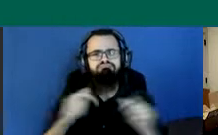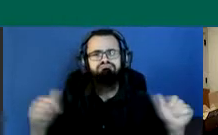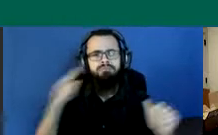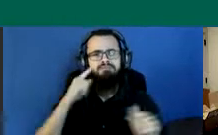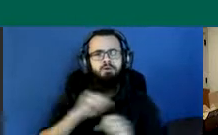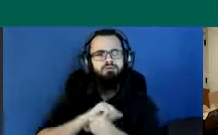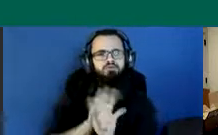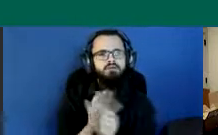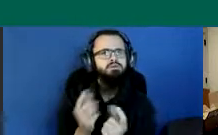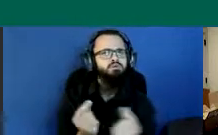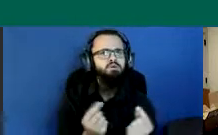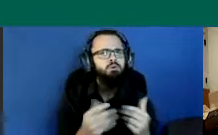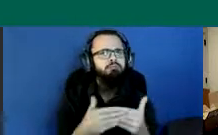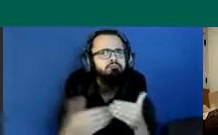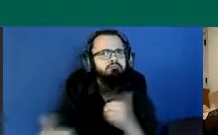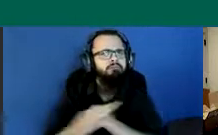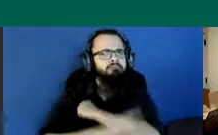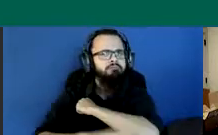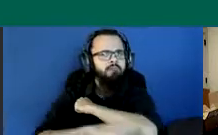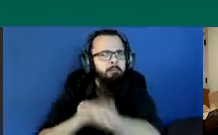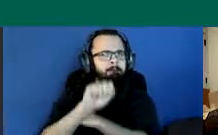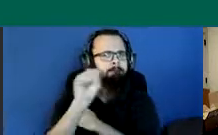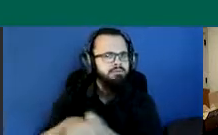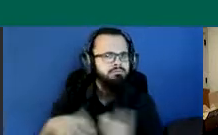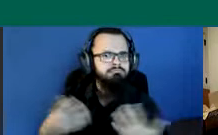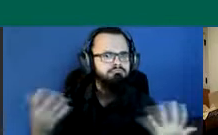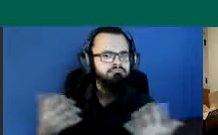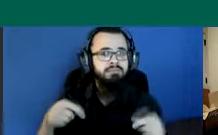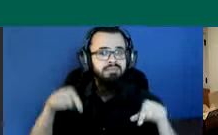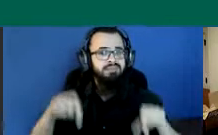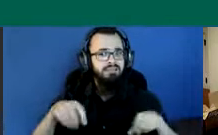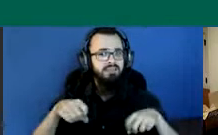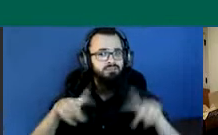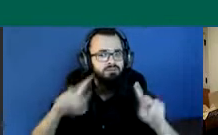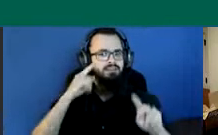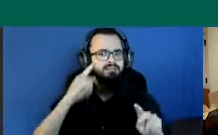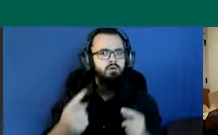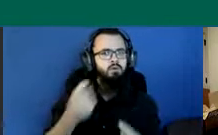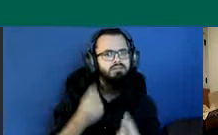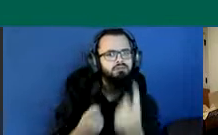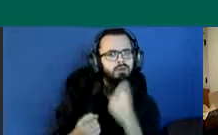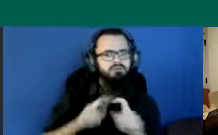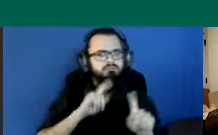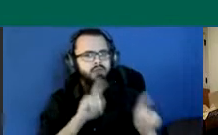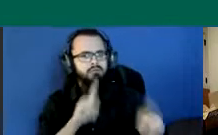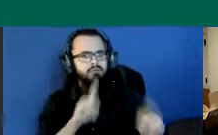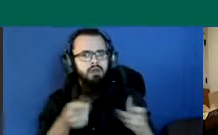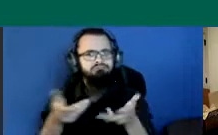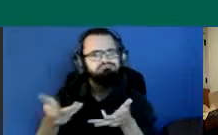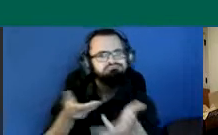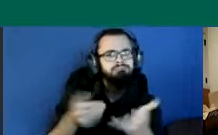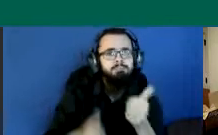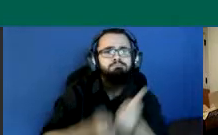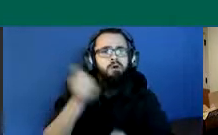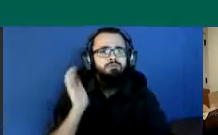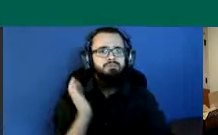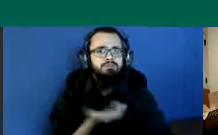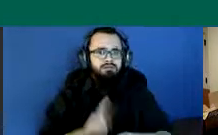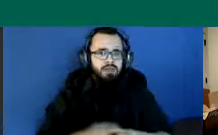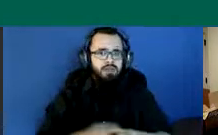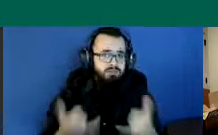really this opportunity to hear your questions and be able to respond to some of those, which is where we'll spend the bulk of our time together